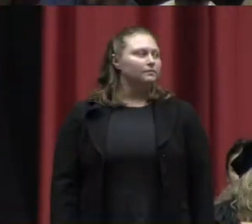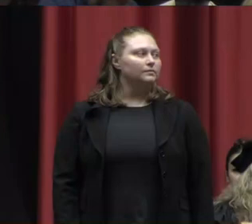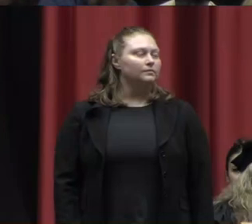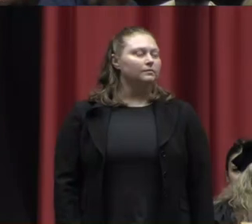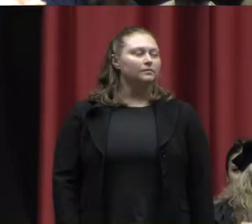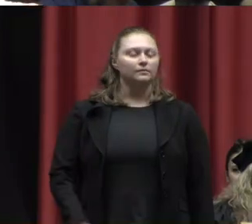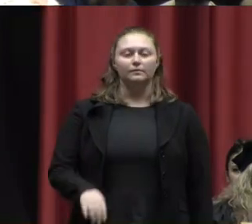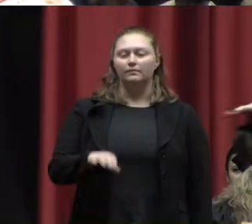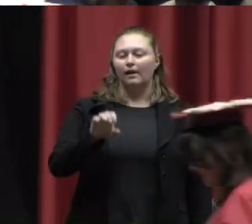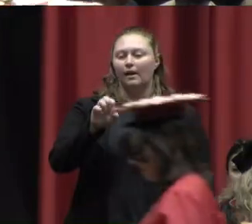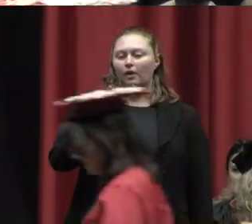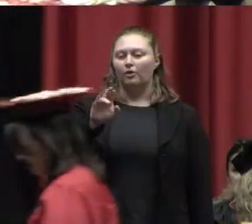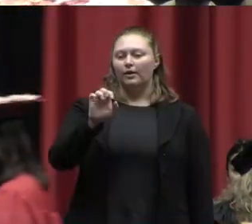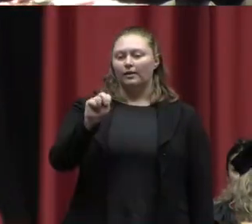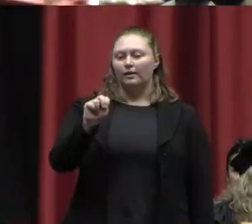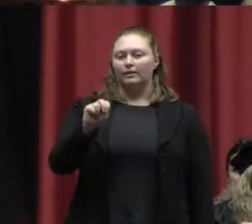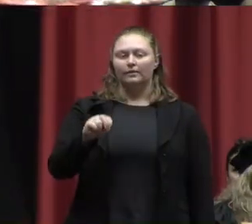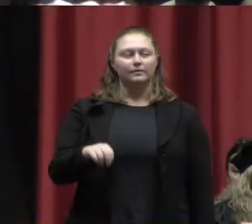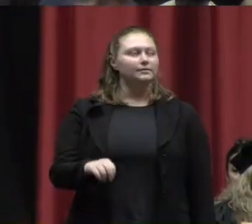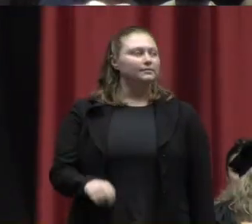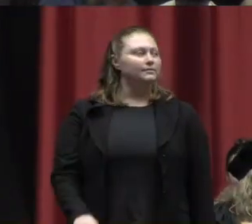Harry Jamarian.